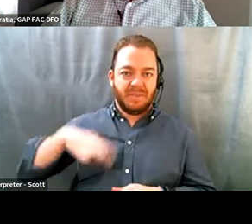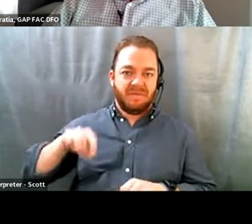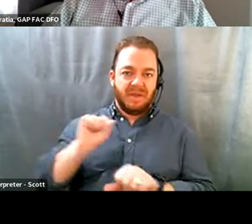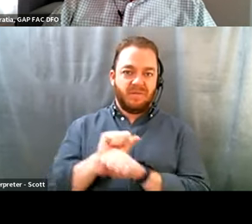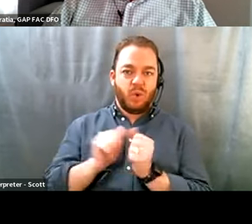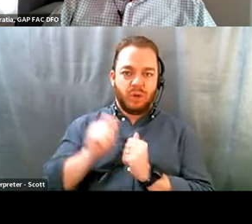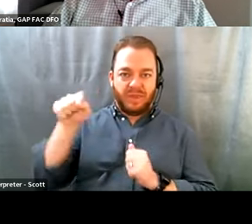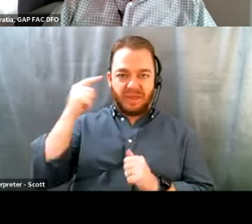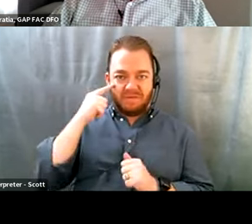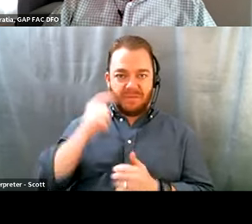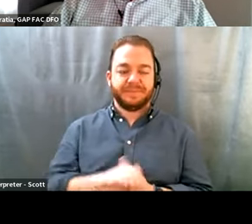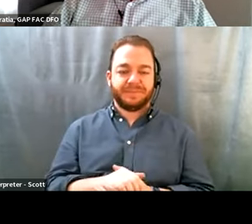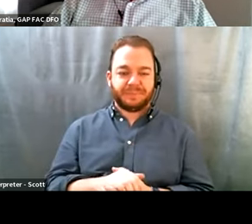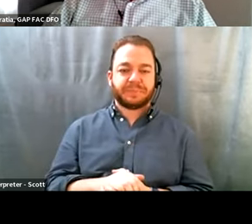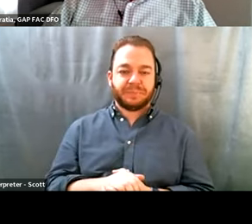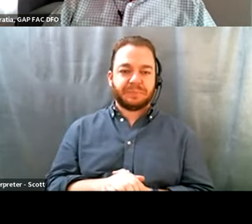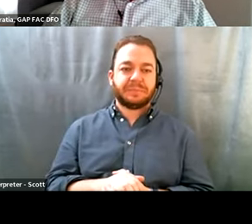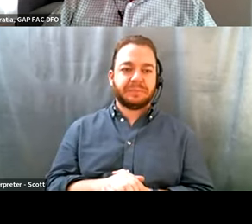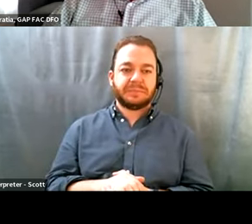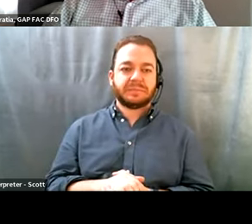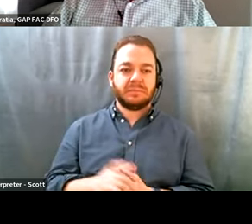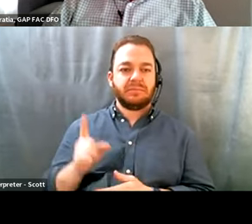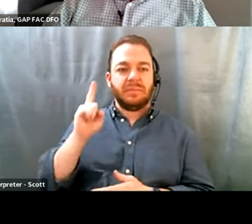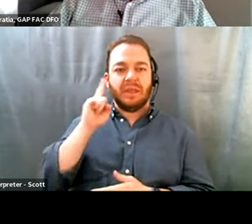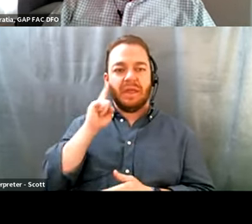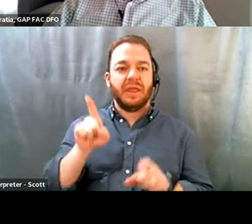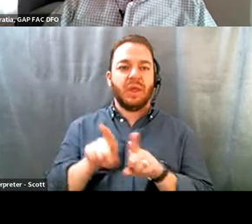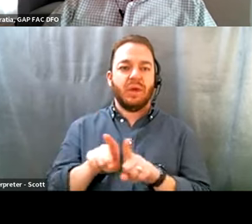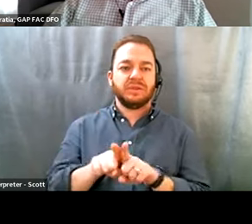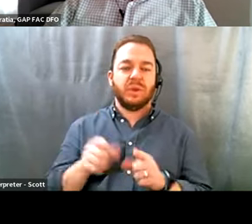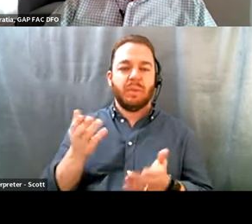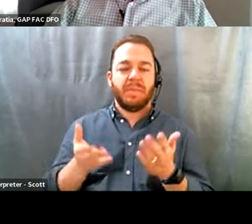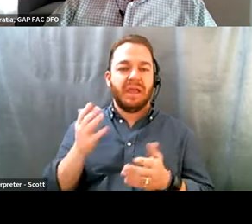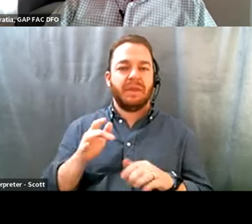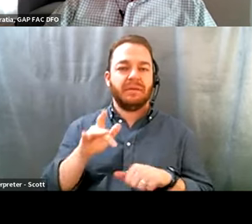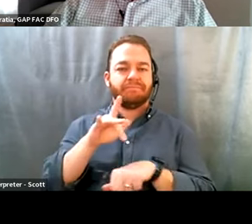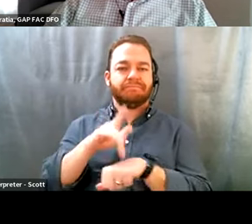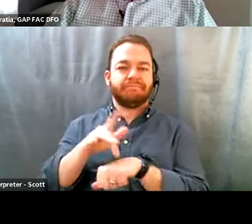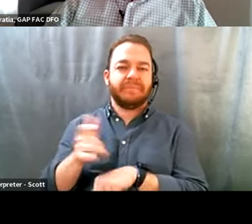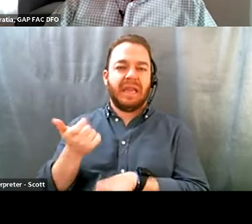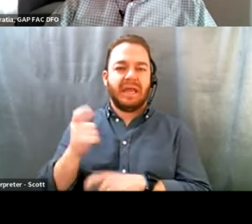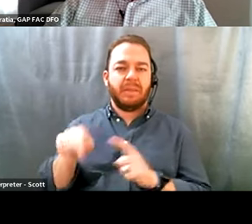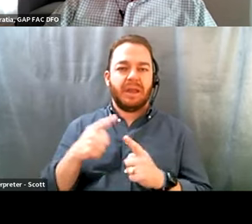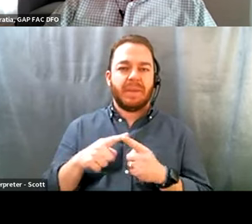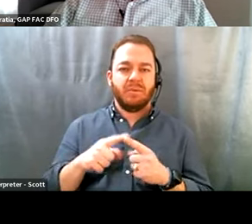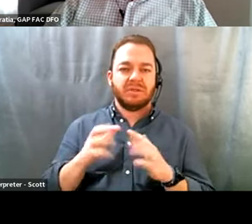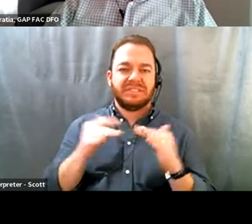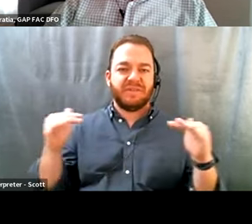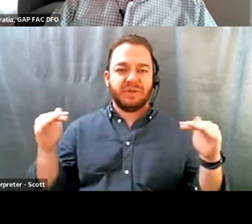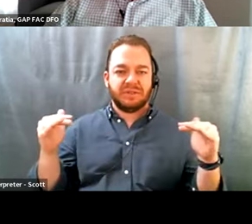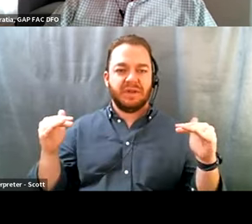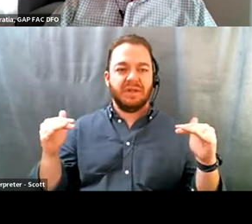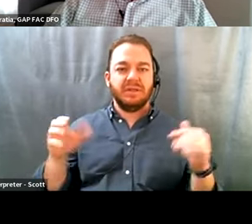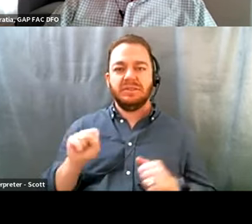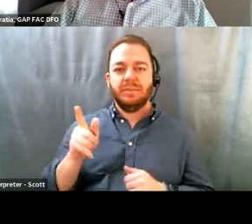with the government. And I think also maybe just touching a little bit on the diverse